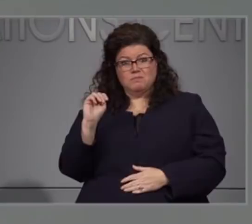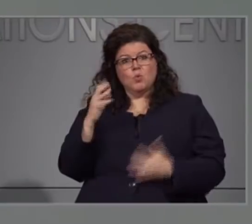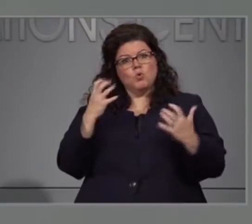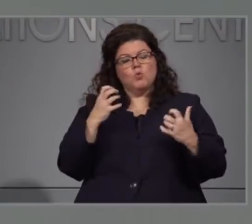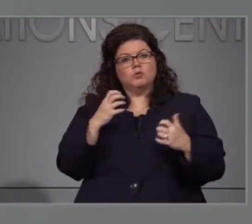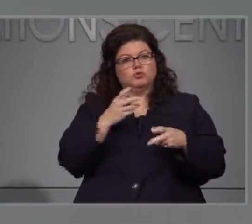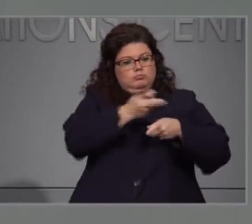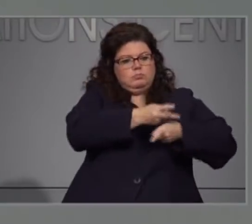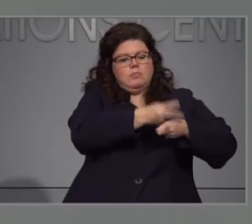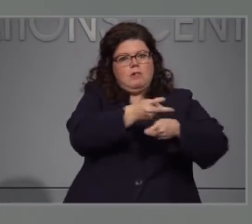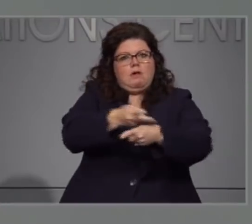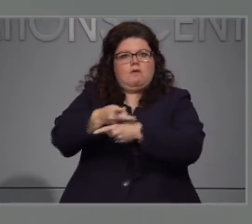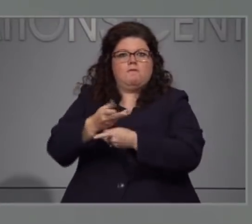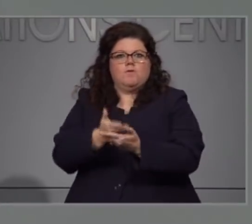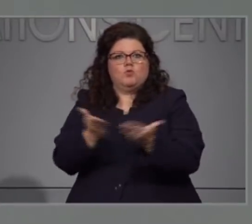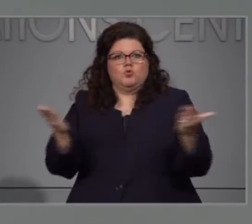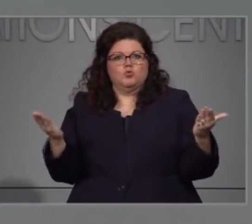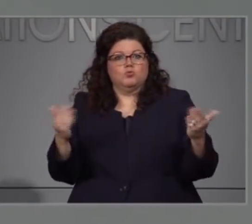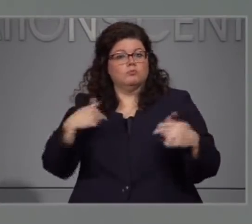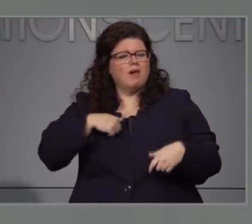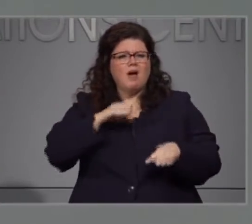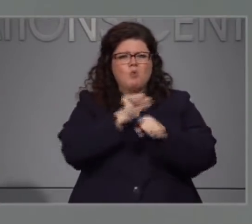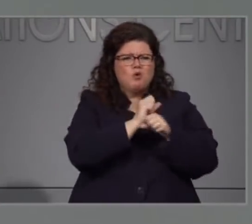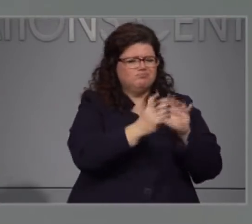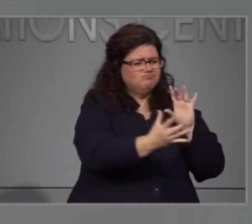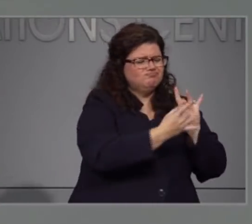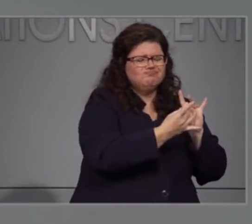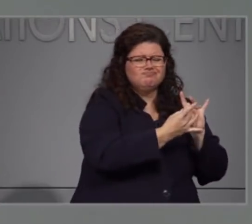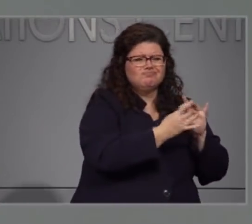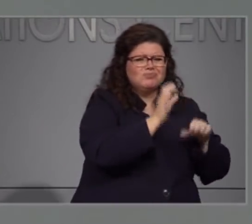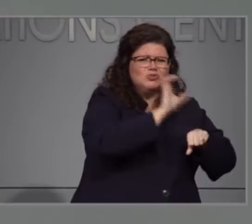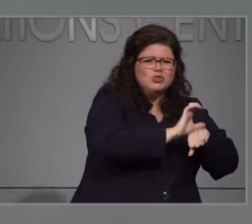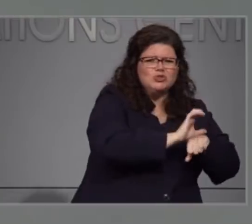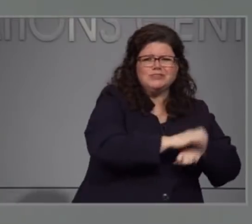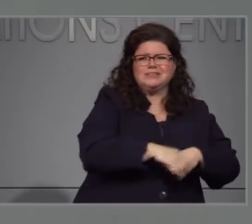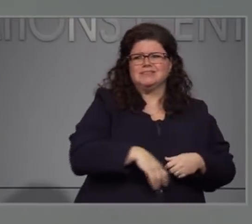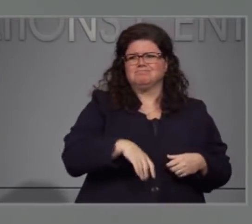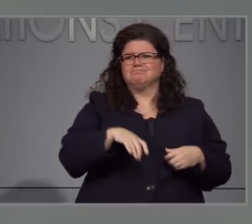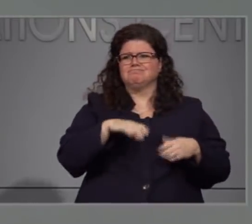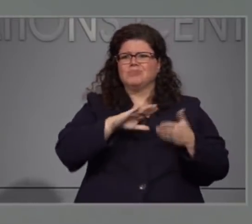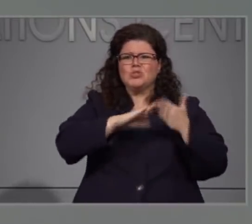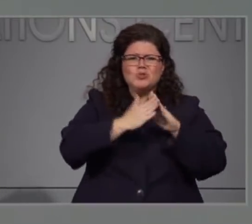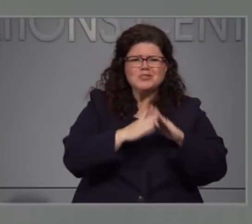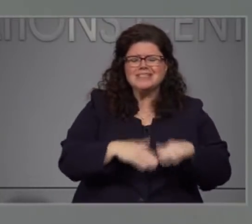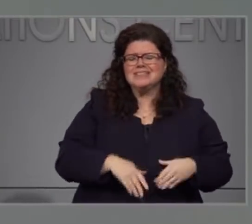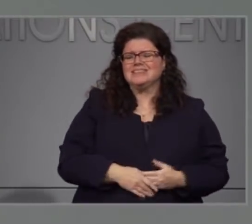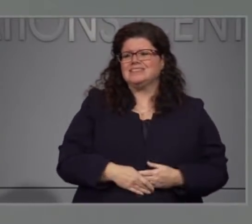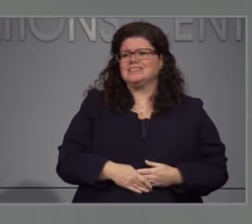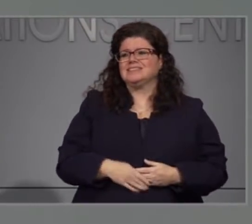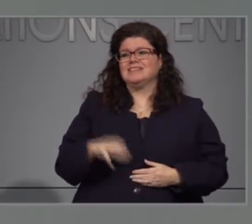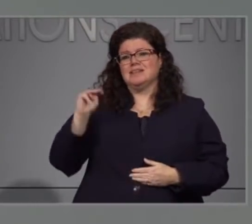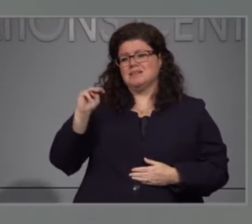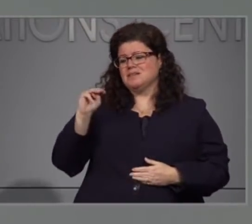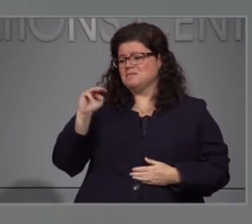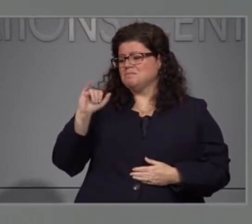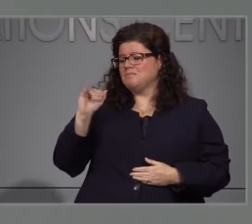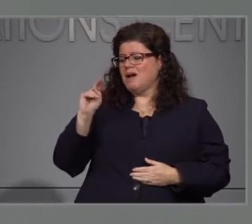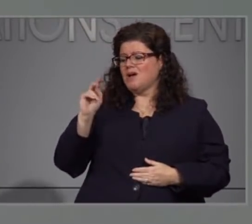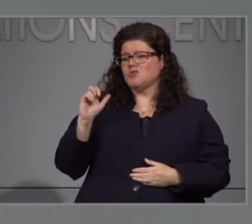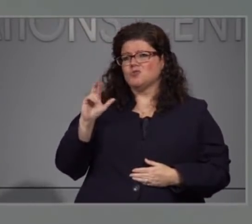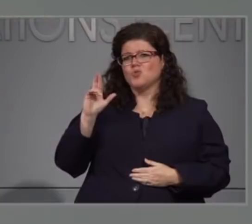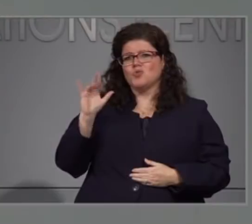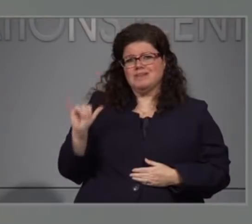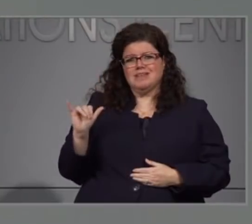brighter. From working directly with churches and communities, leaders in minority neighborhoods, to our most